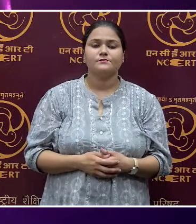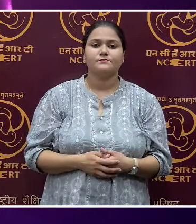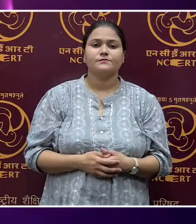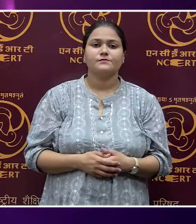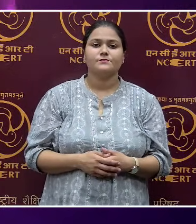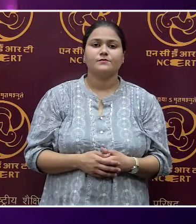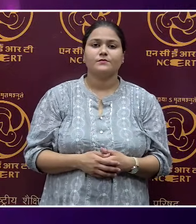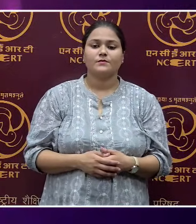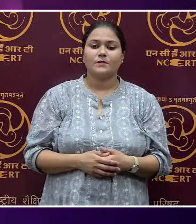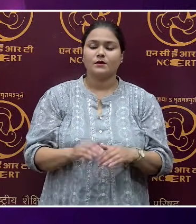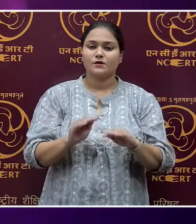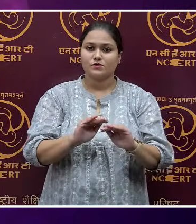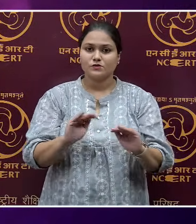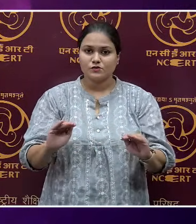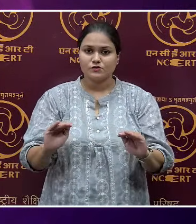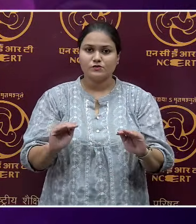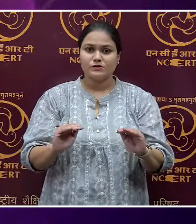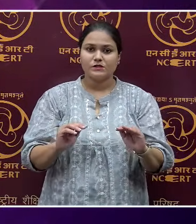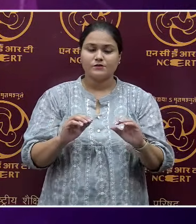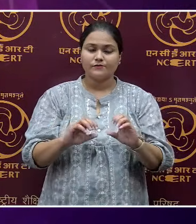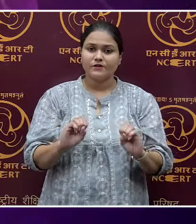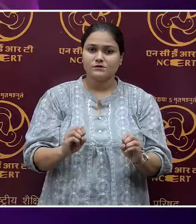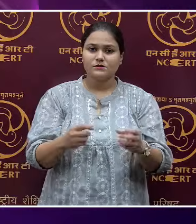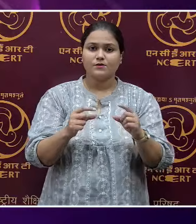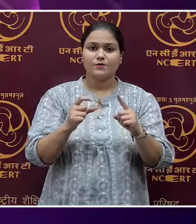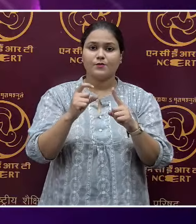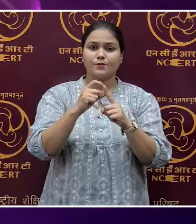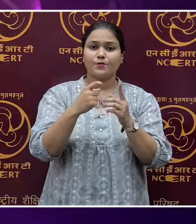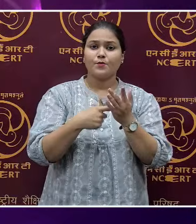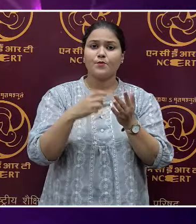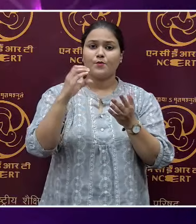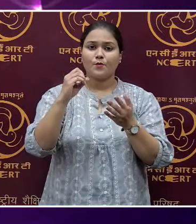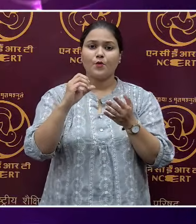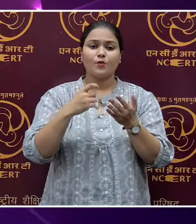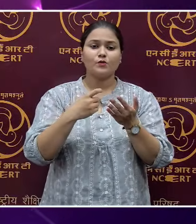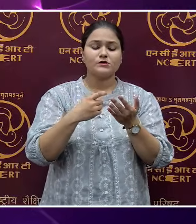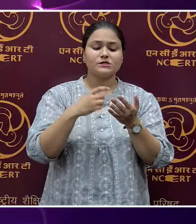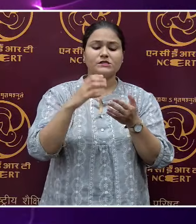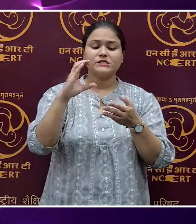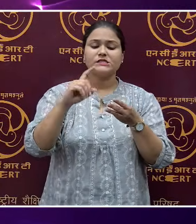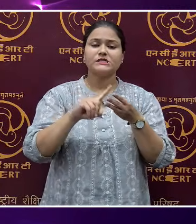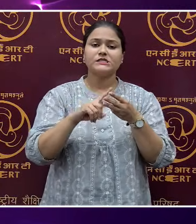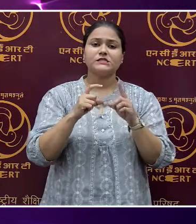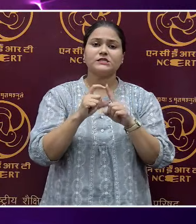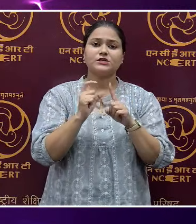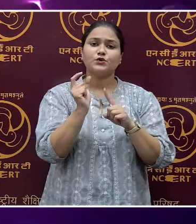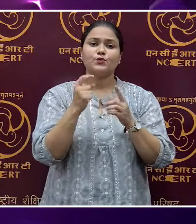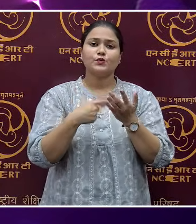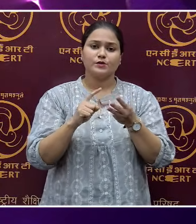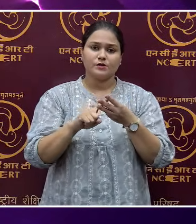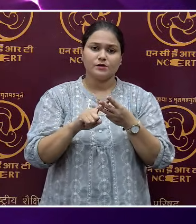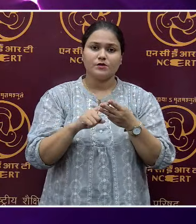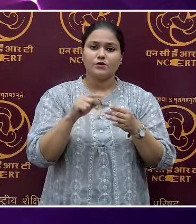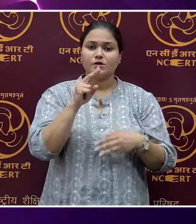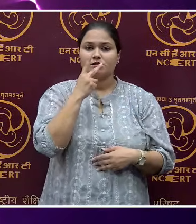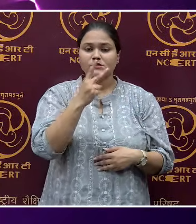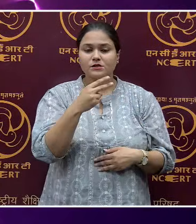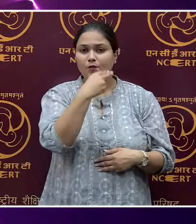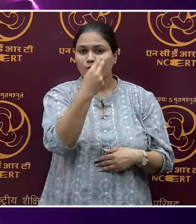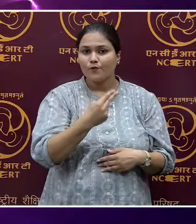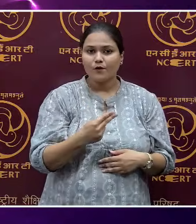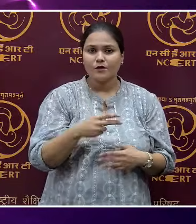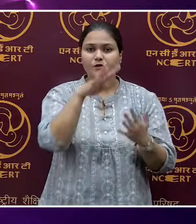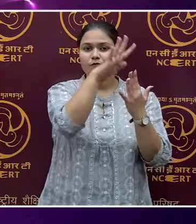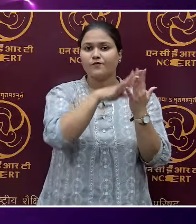the users can go to the procedure part. Okay. Yeah, in procedure, you can see there is a diagram. Yes. This is a flow chart